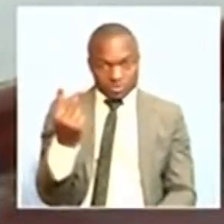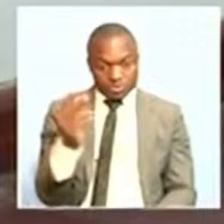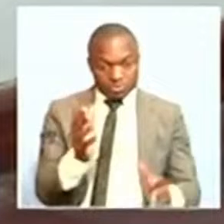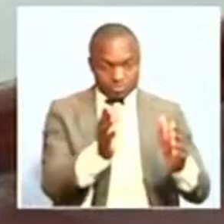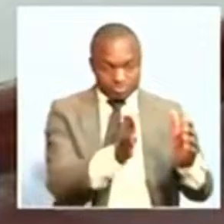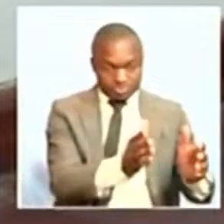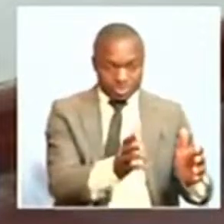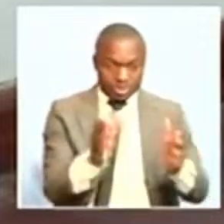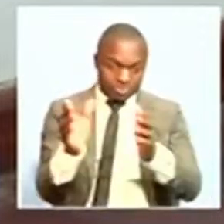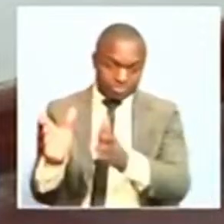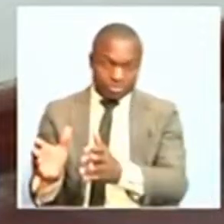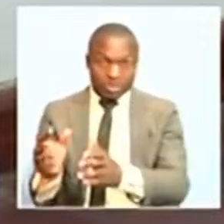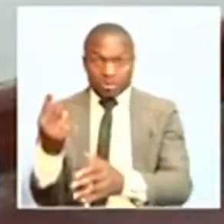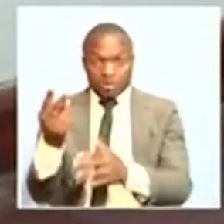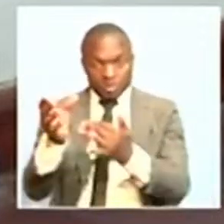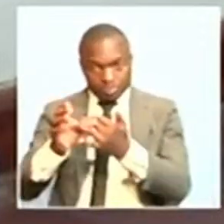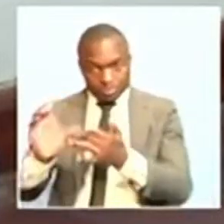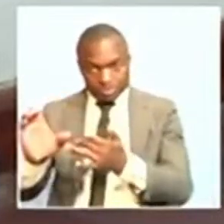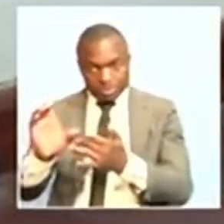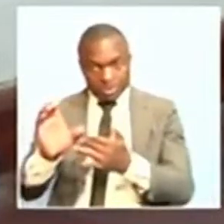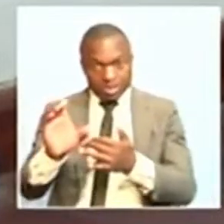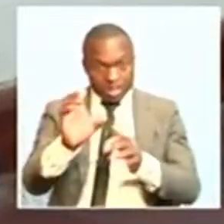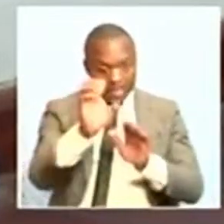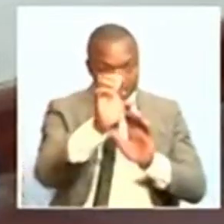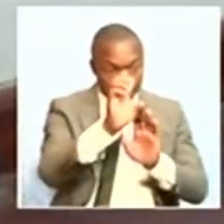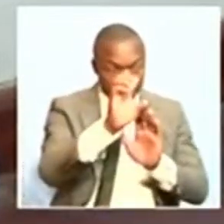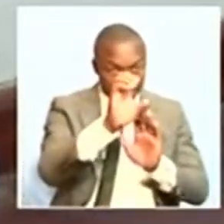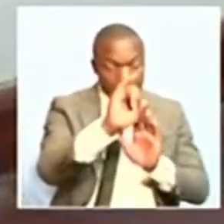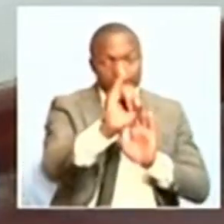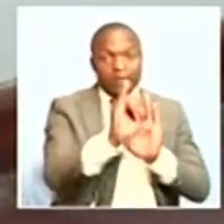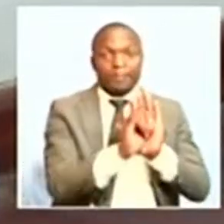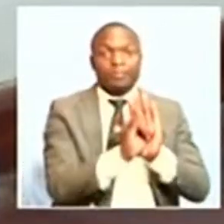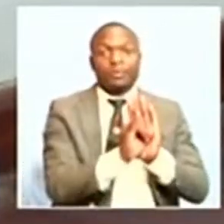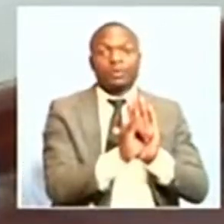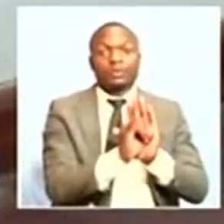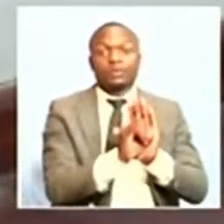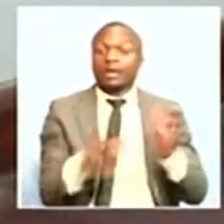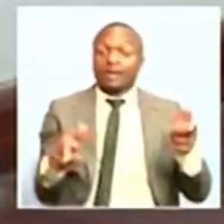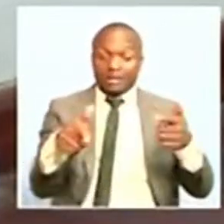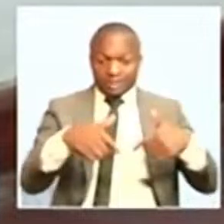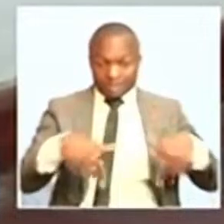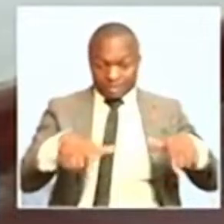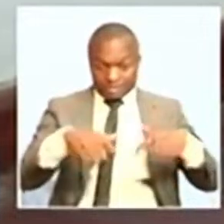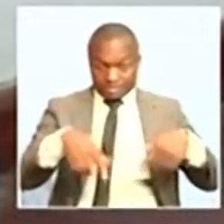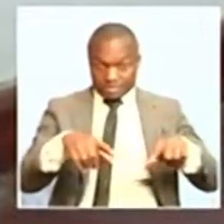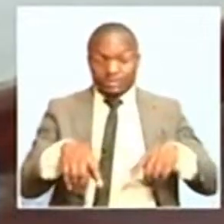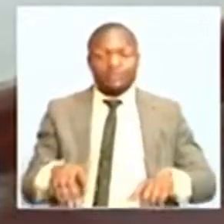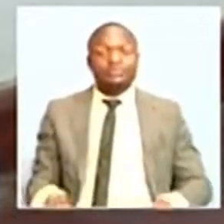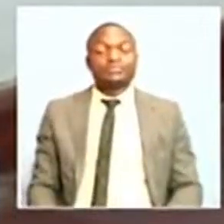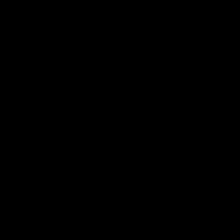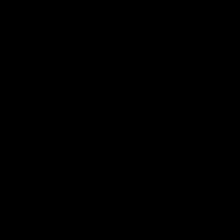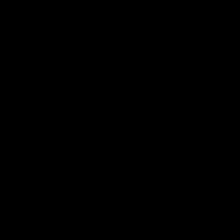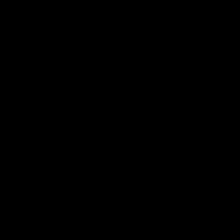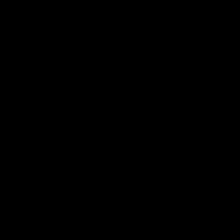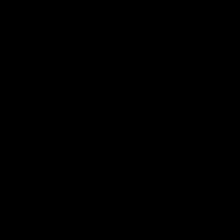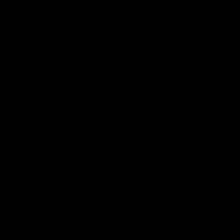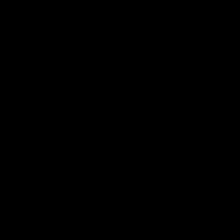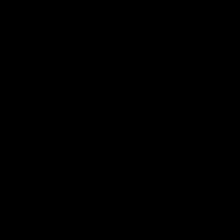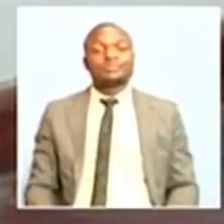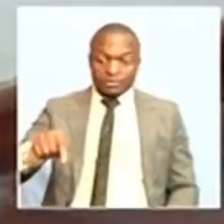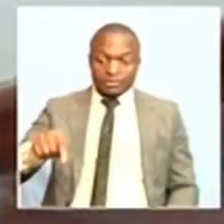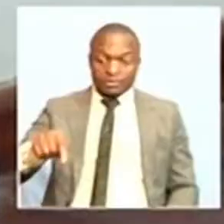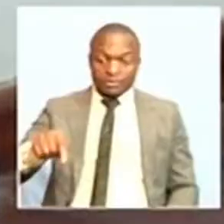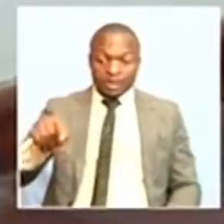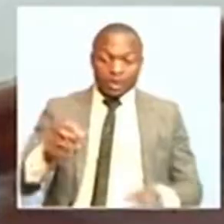has two components, the import part and also the domestic part. Now what we have noted there is that